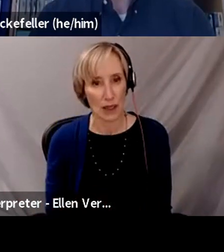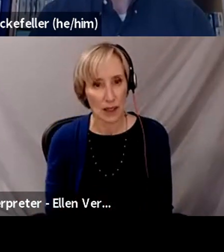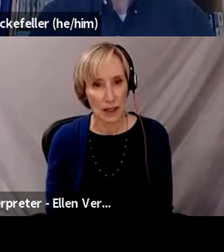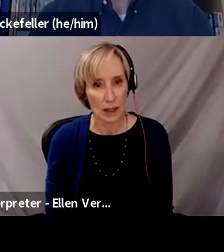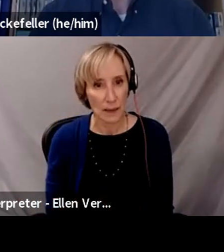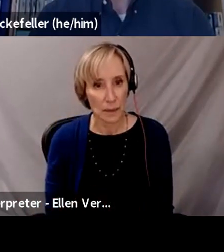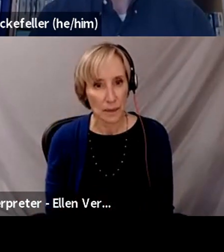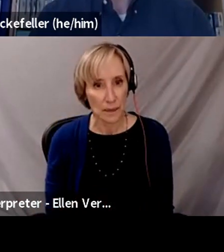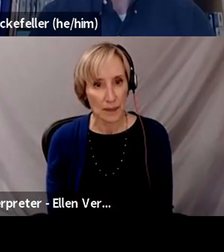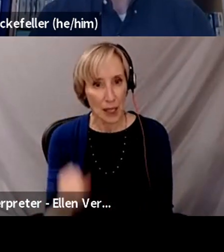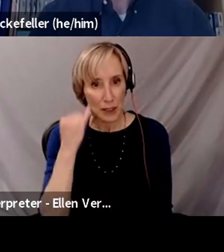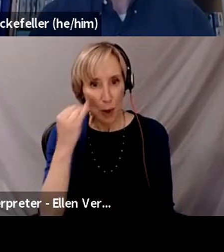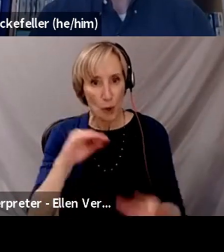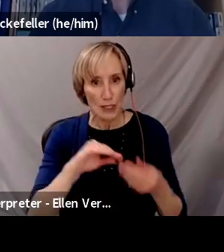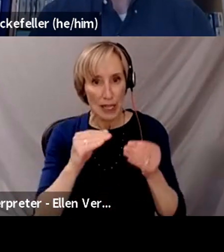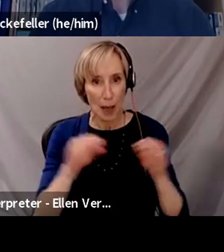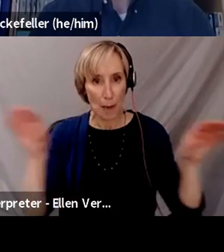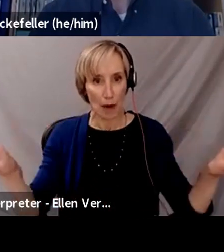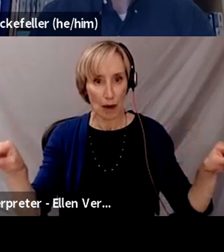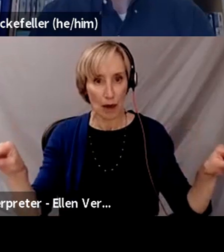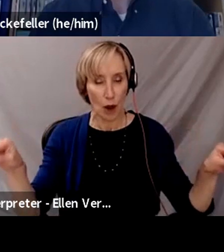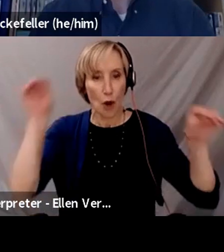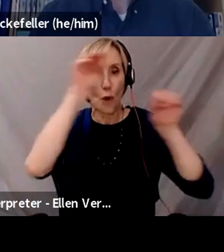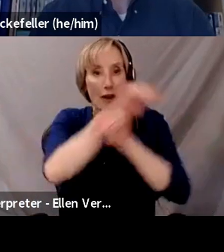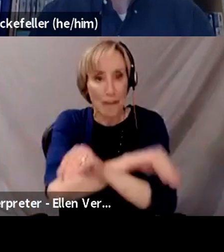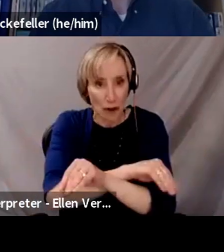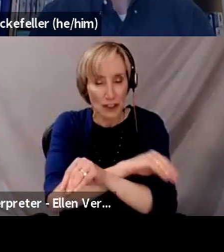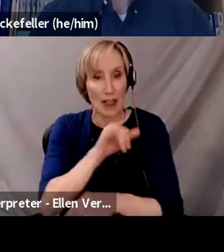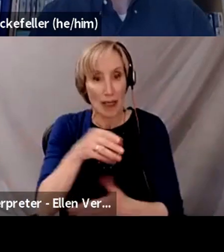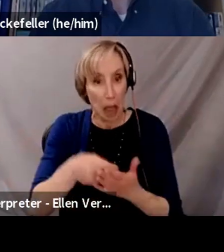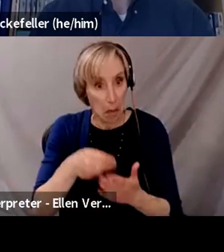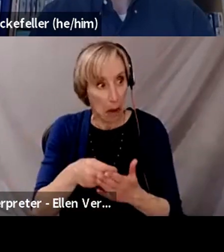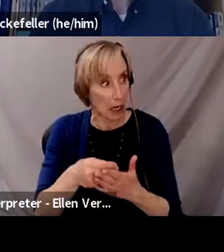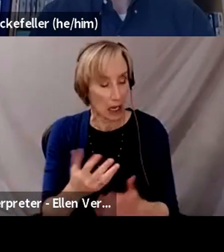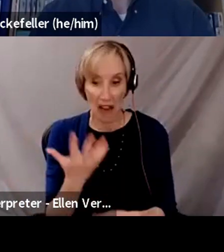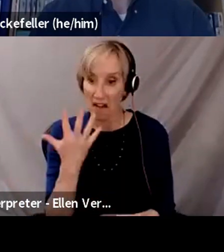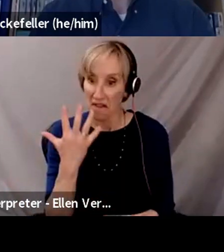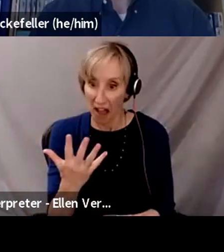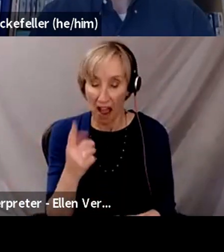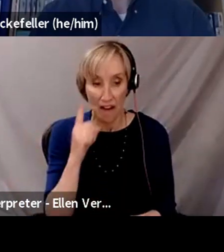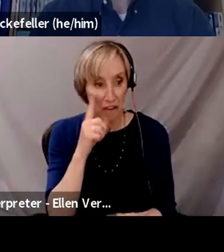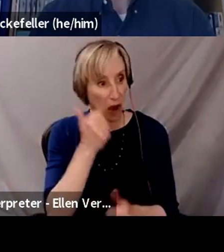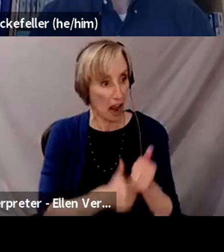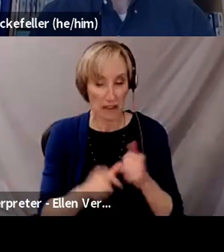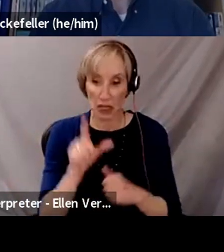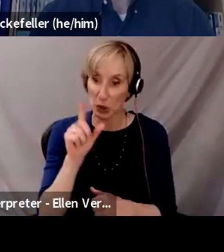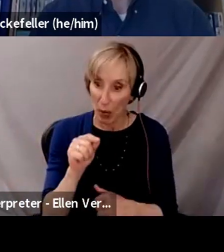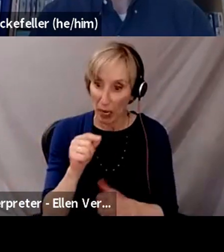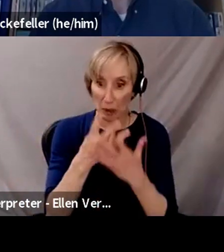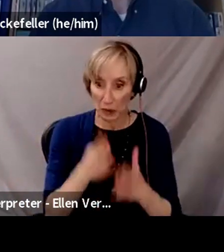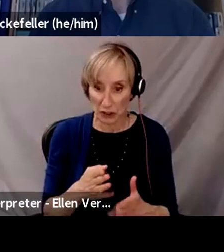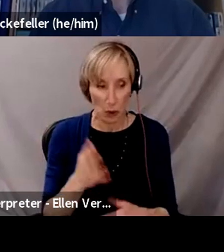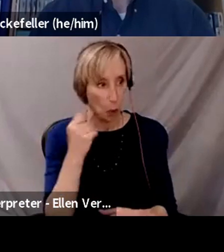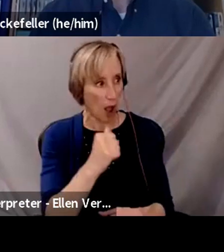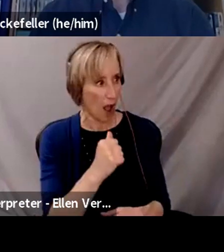reversed numbers at least, or if we could just take that money and help the people in our own